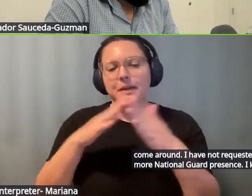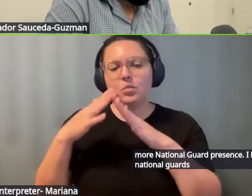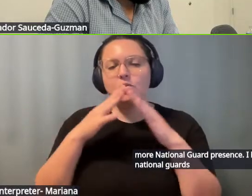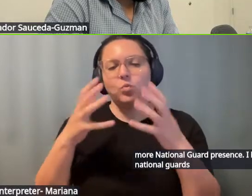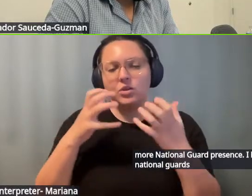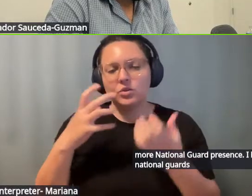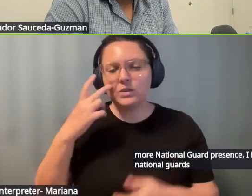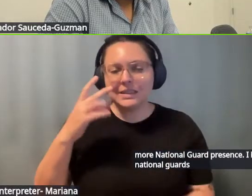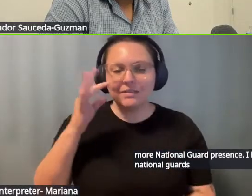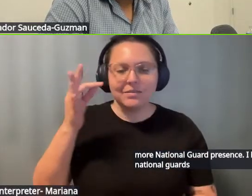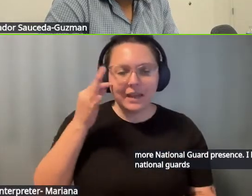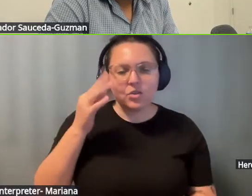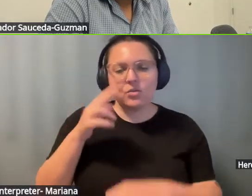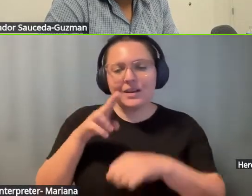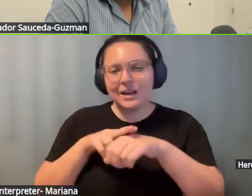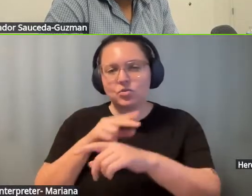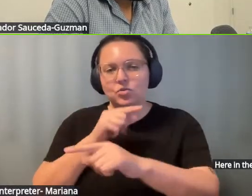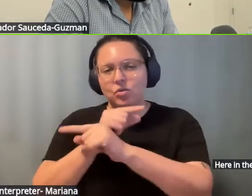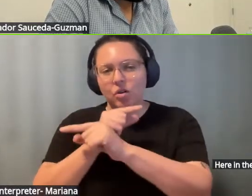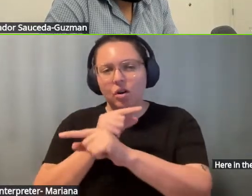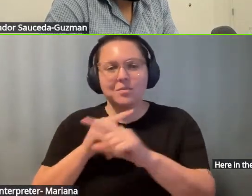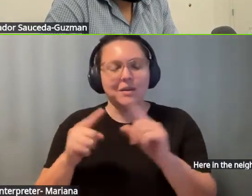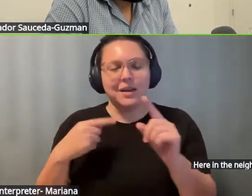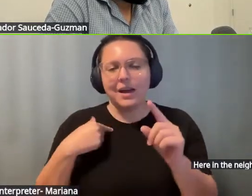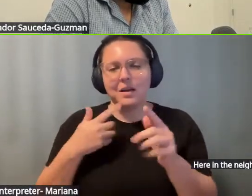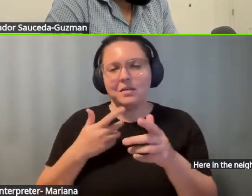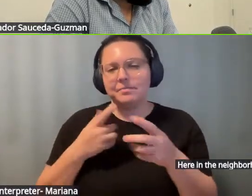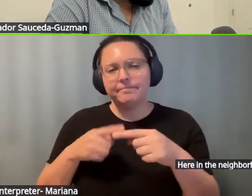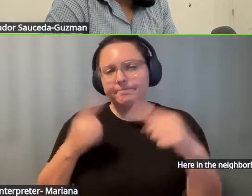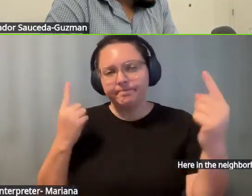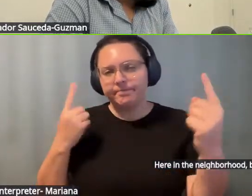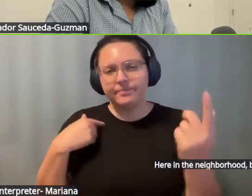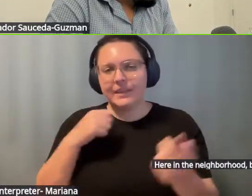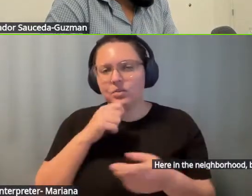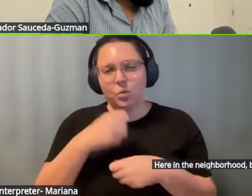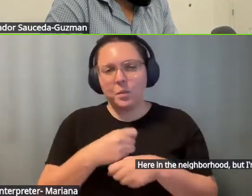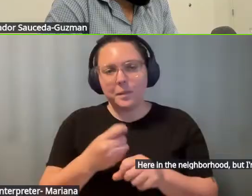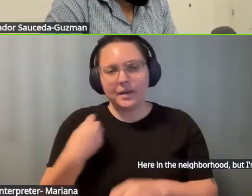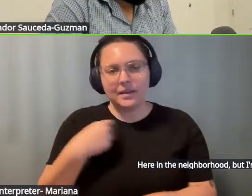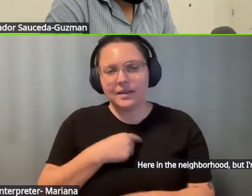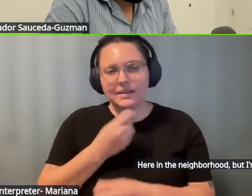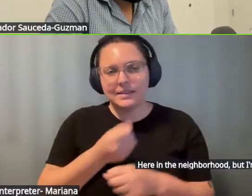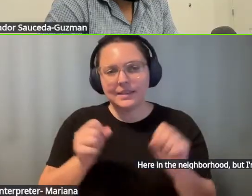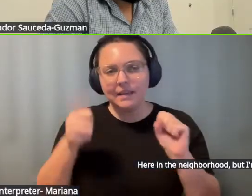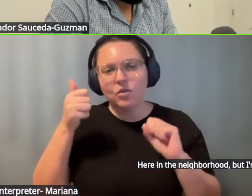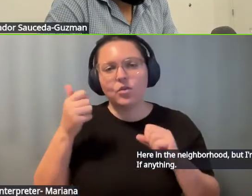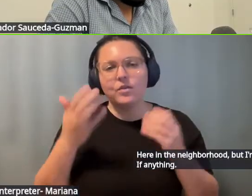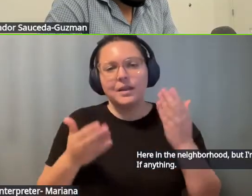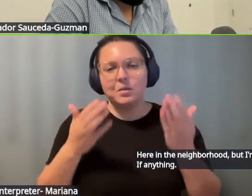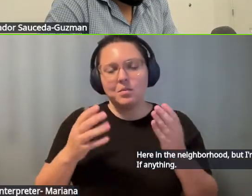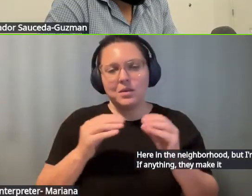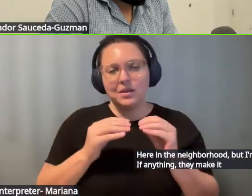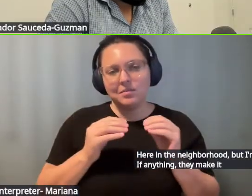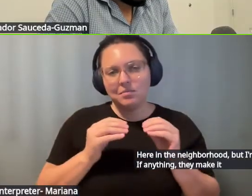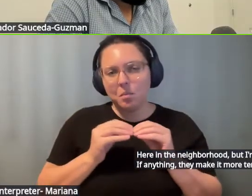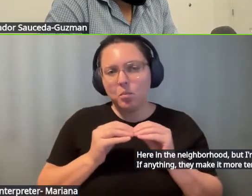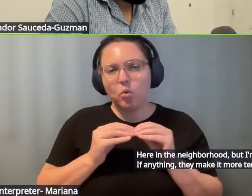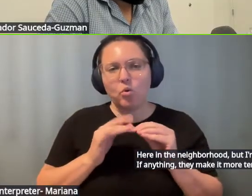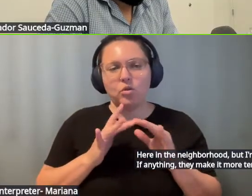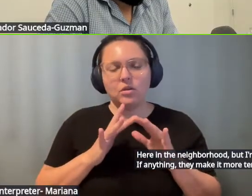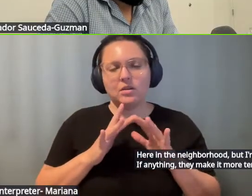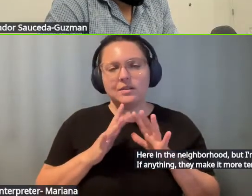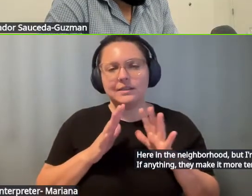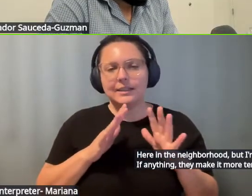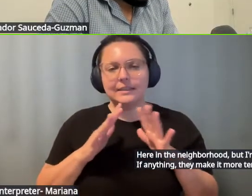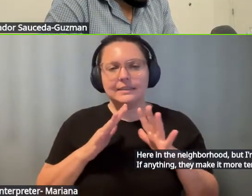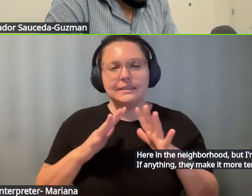here in the neighborhood, but I am against that. They do not make us any safer. If anything, they make it more tense on the block, and that's not the kind of